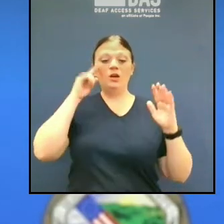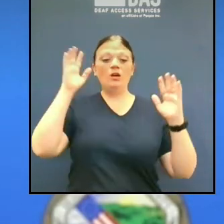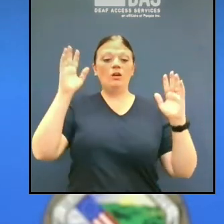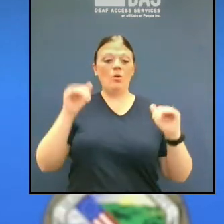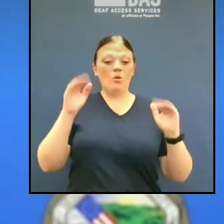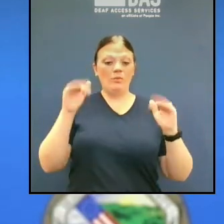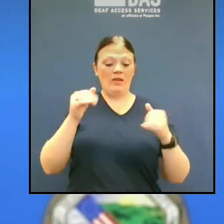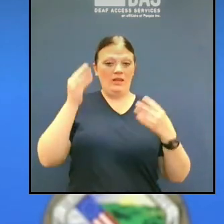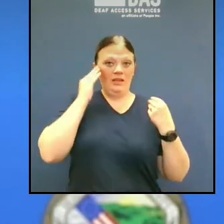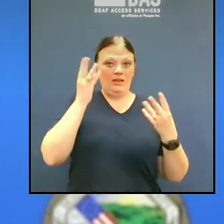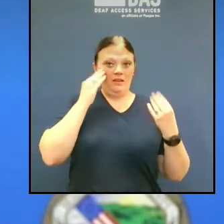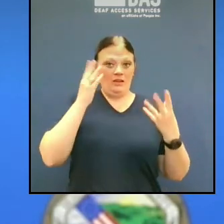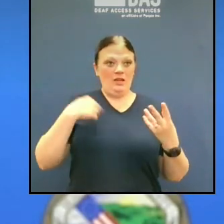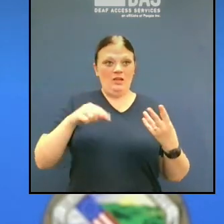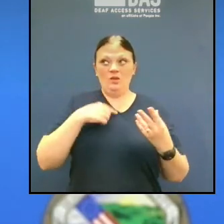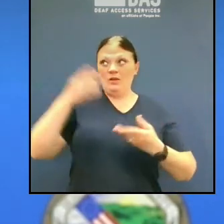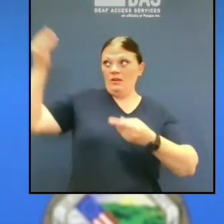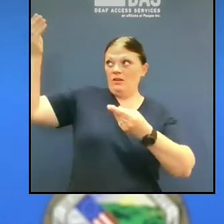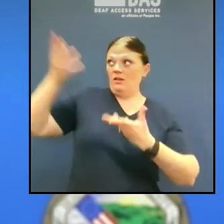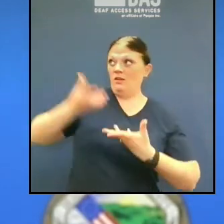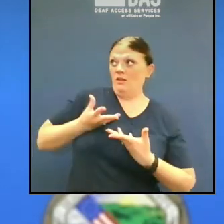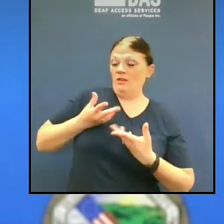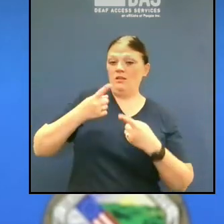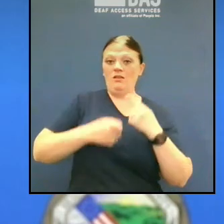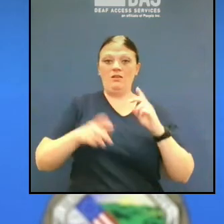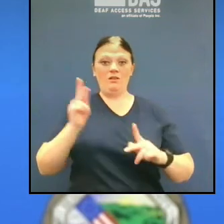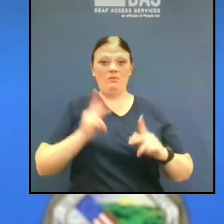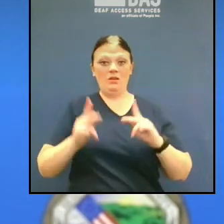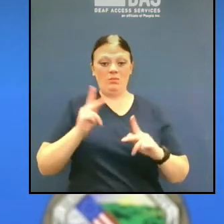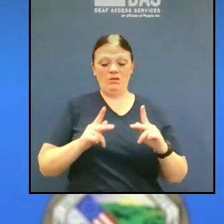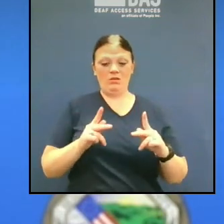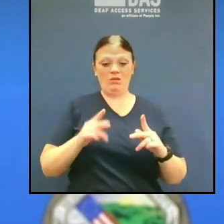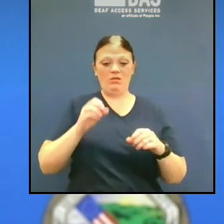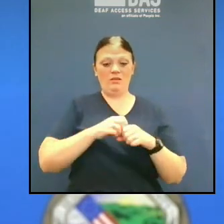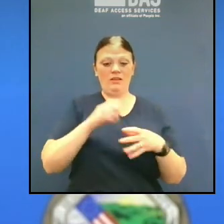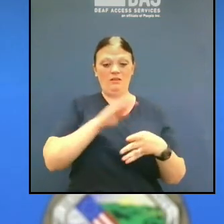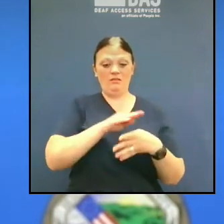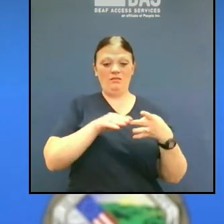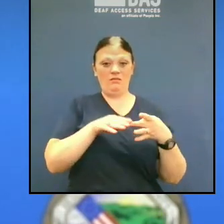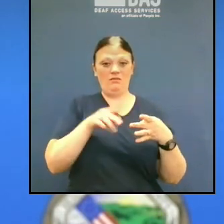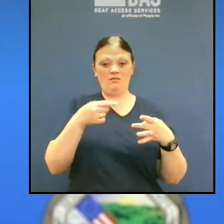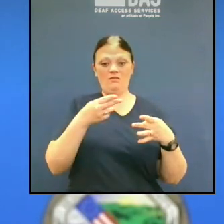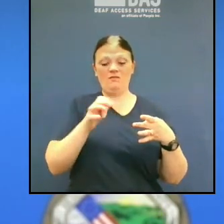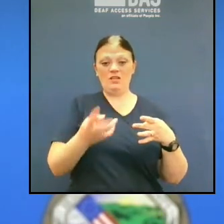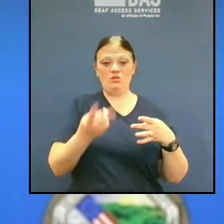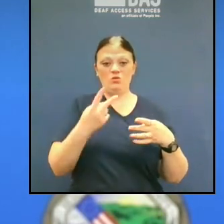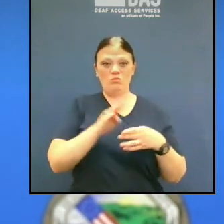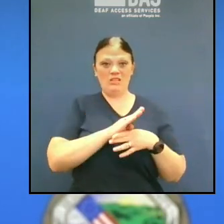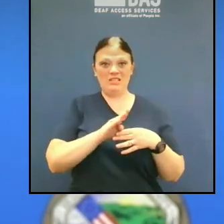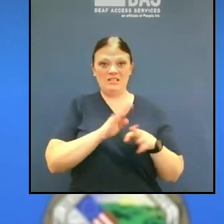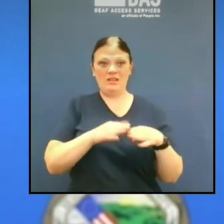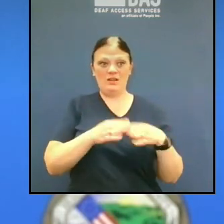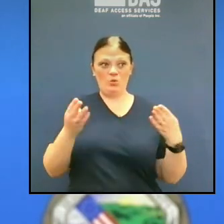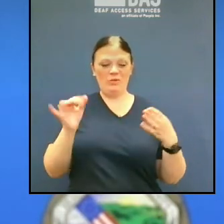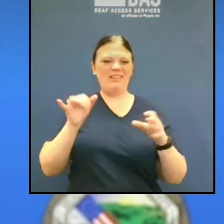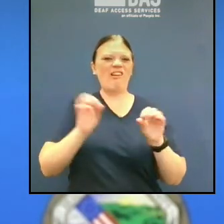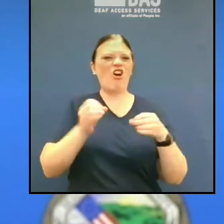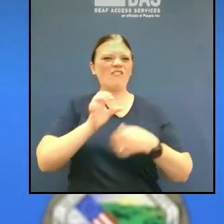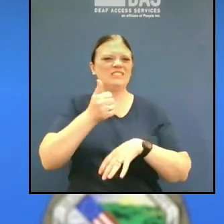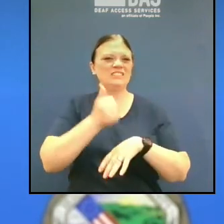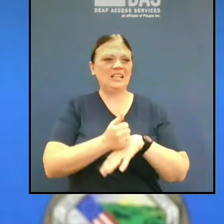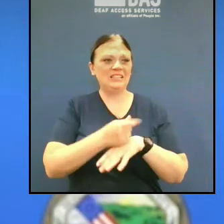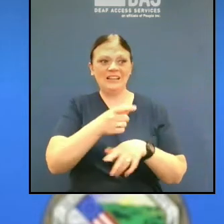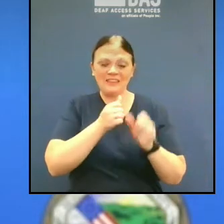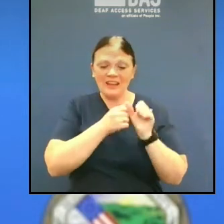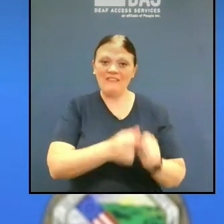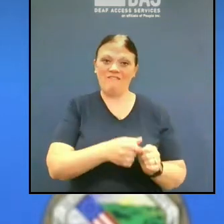that the information that we get from individuals who are in the phase 2 businesses that open, especially those in the office setting, is that they follow